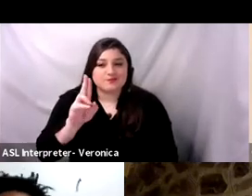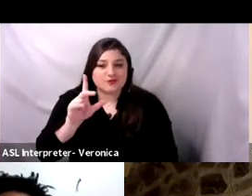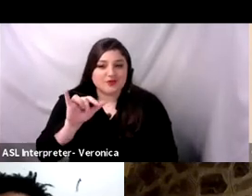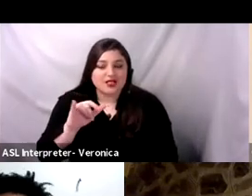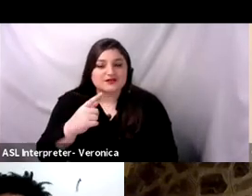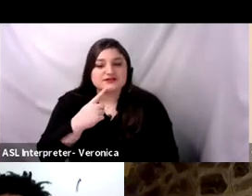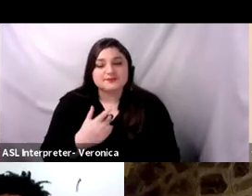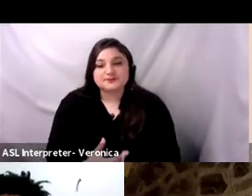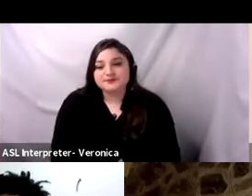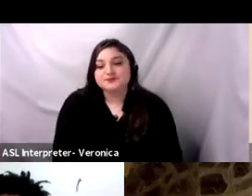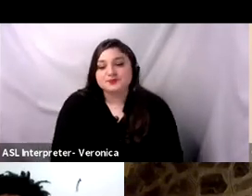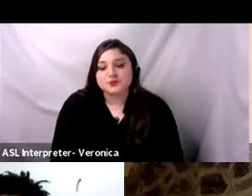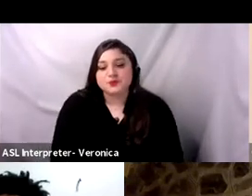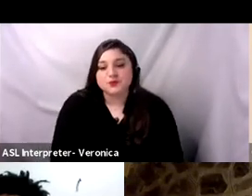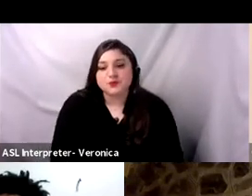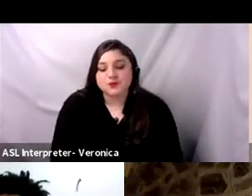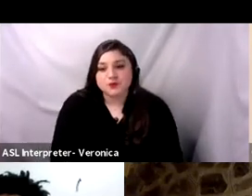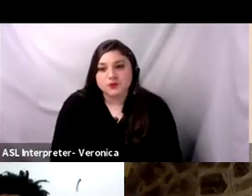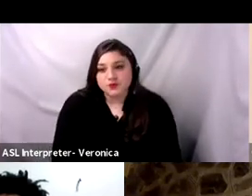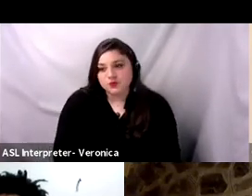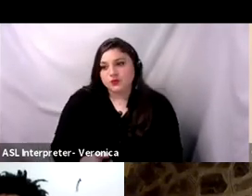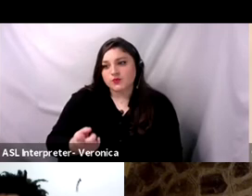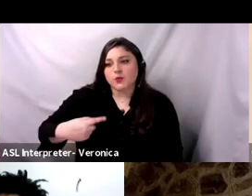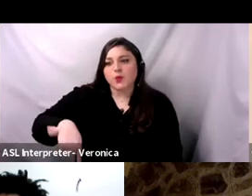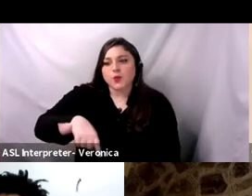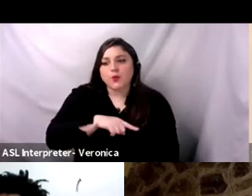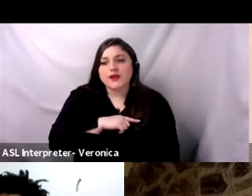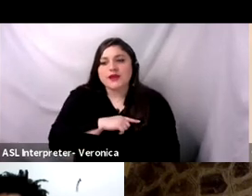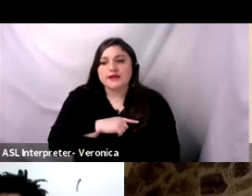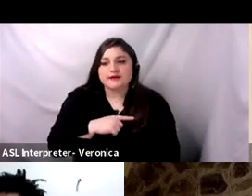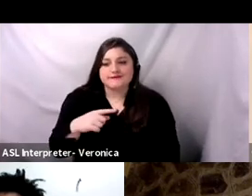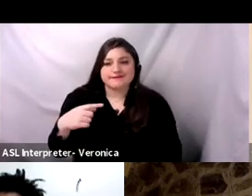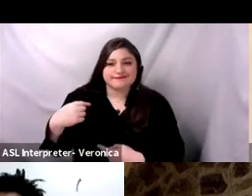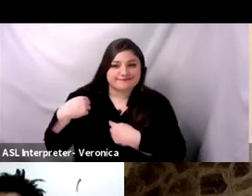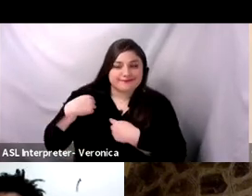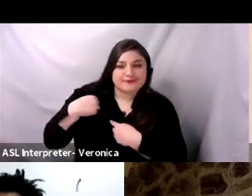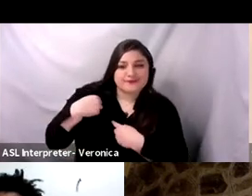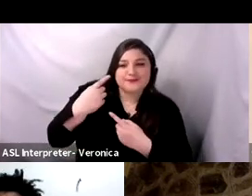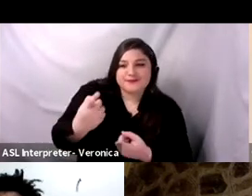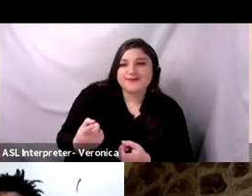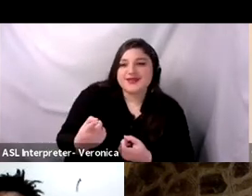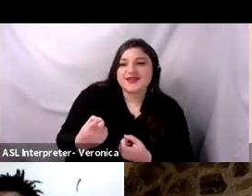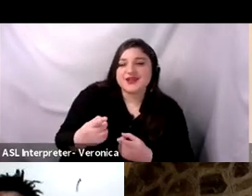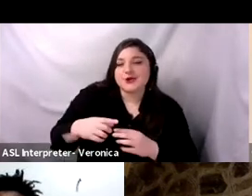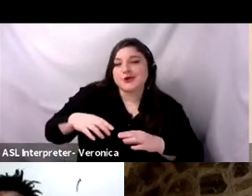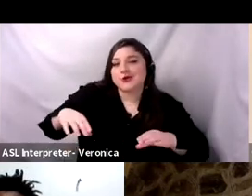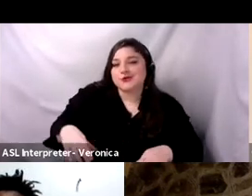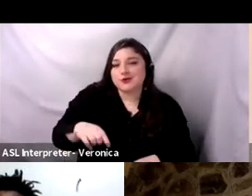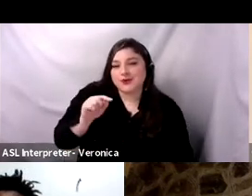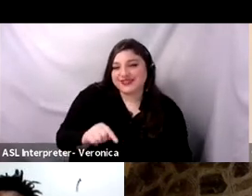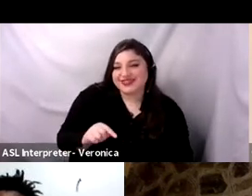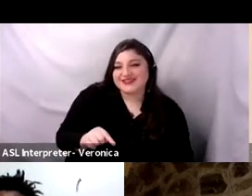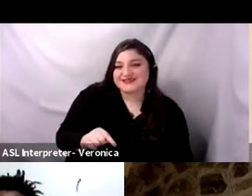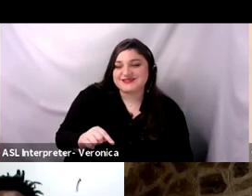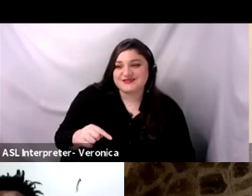we have done this for a while now, and we seem to have gone round and round